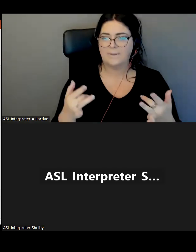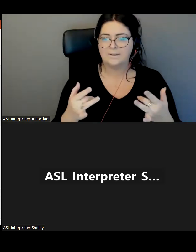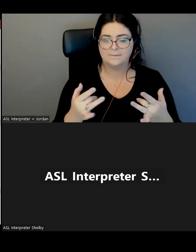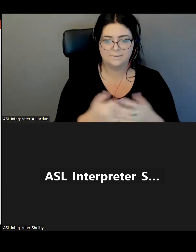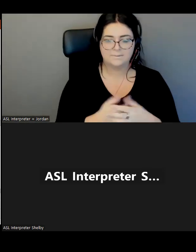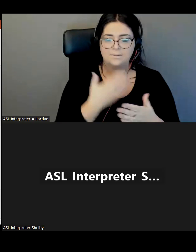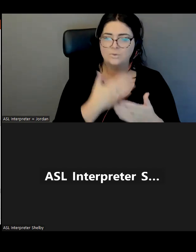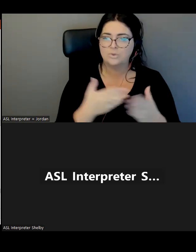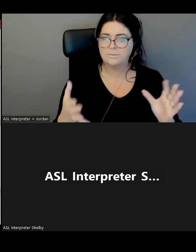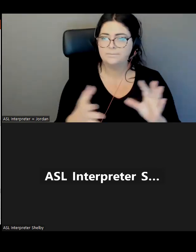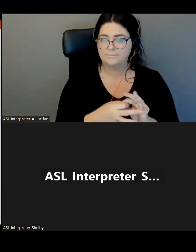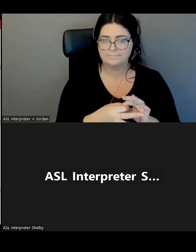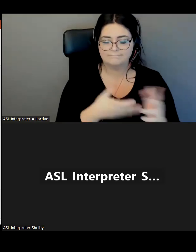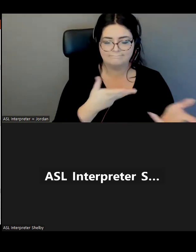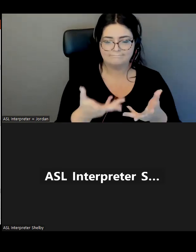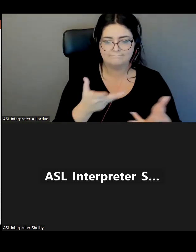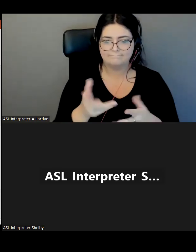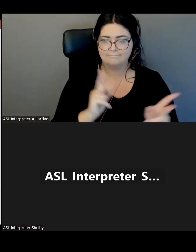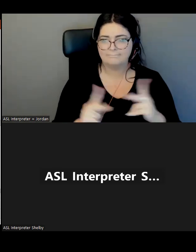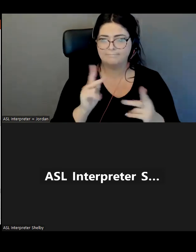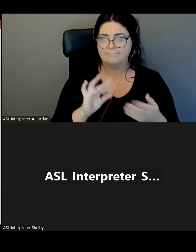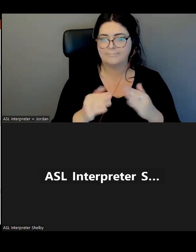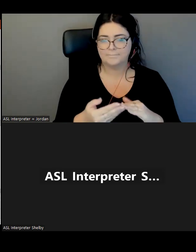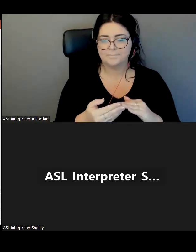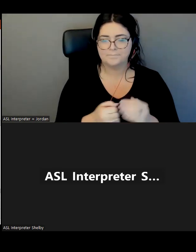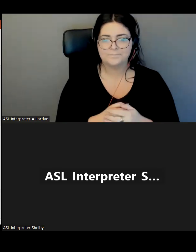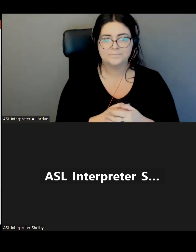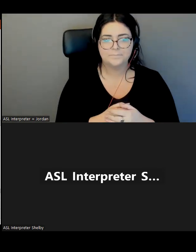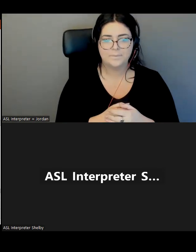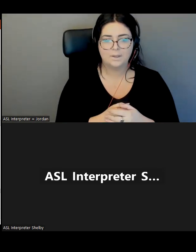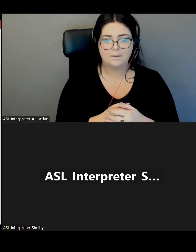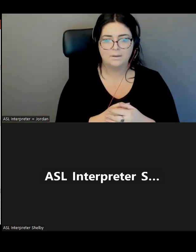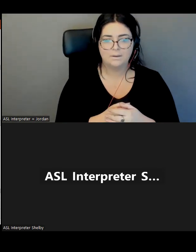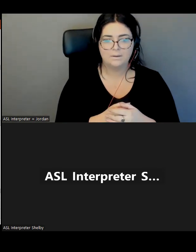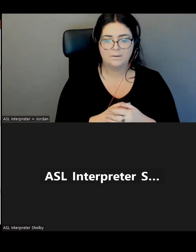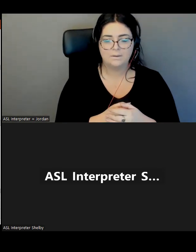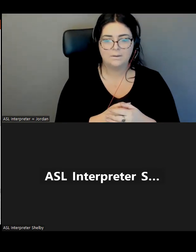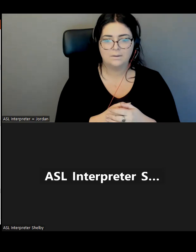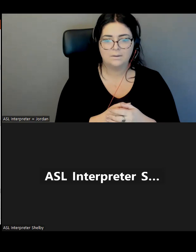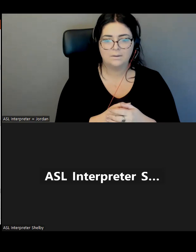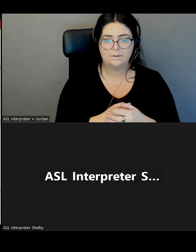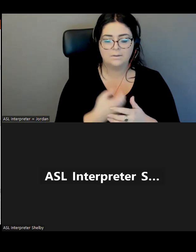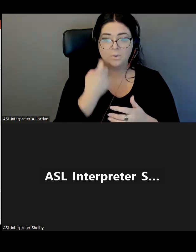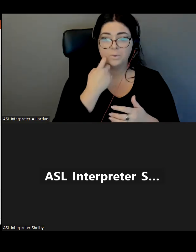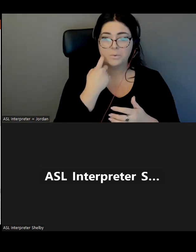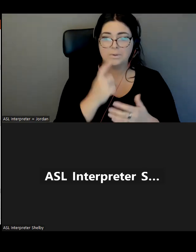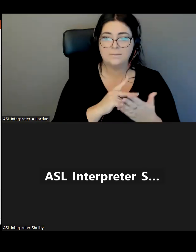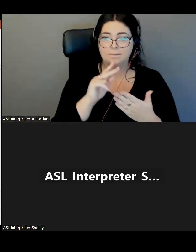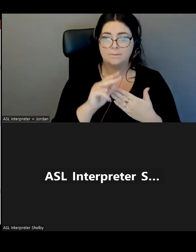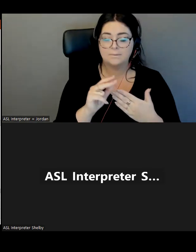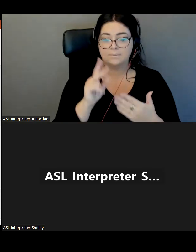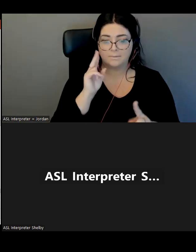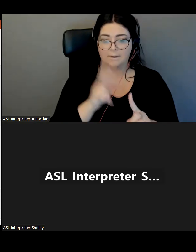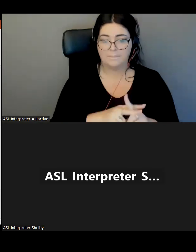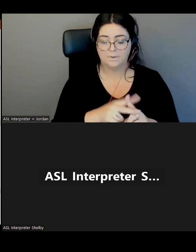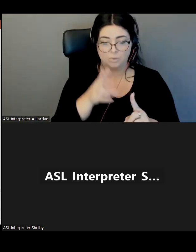of those connections within the community. One of our most recent applications for a project, which is planned to begin this